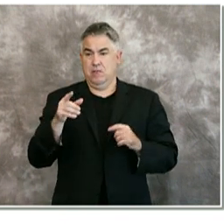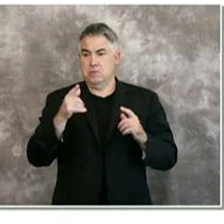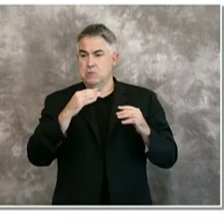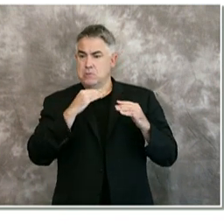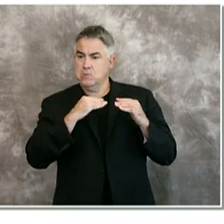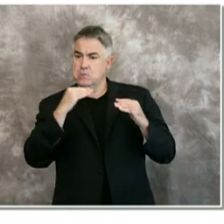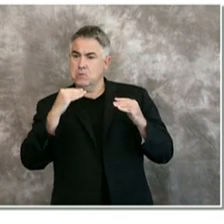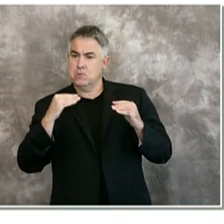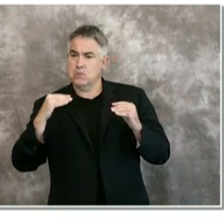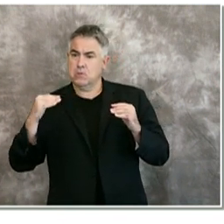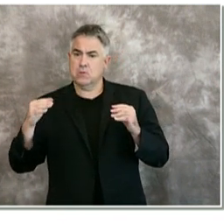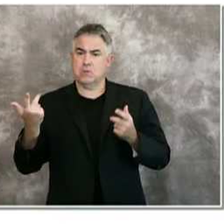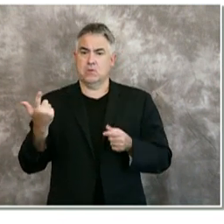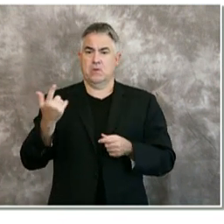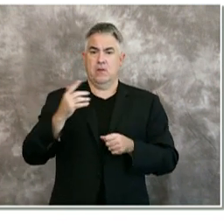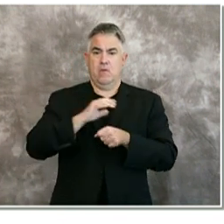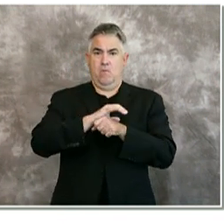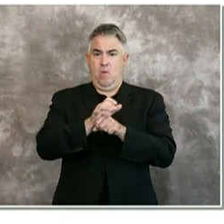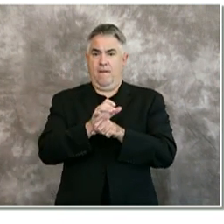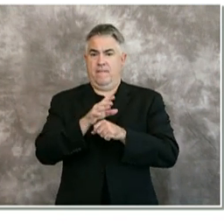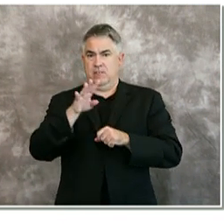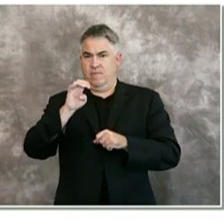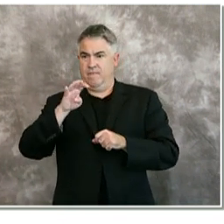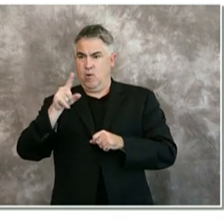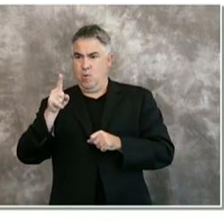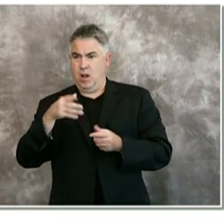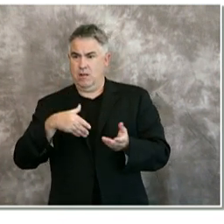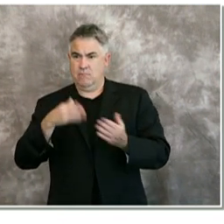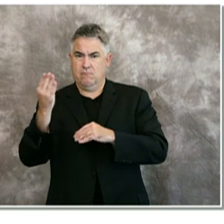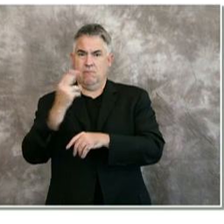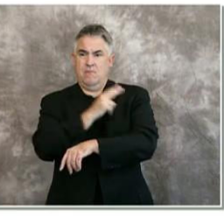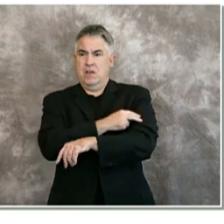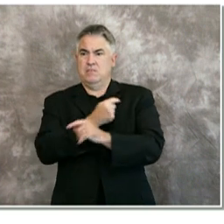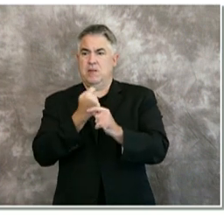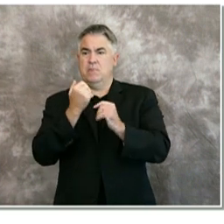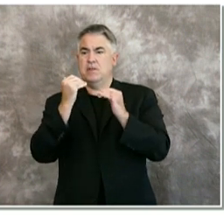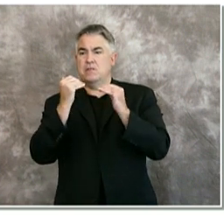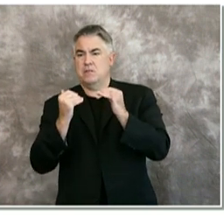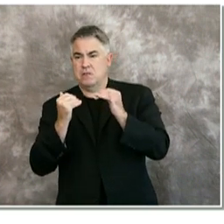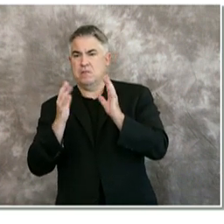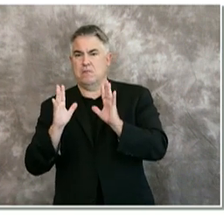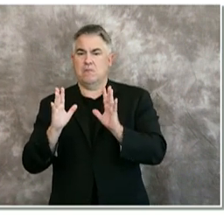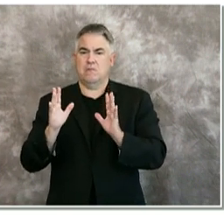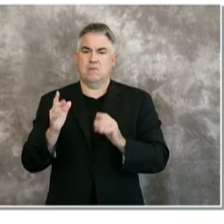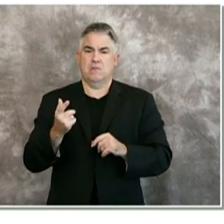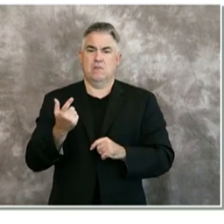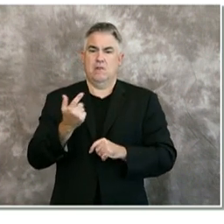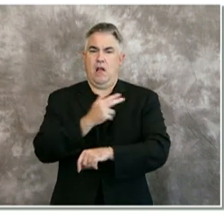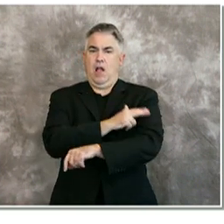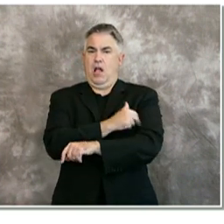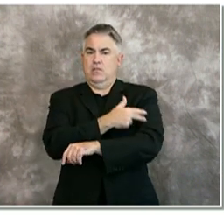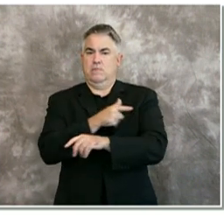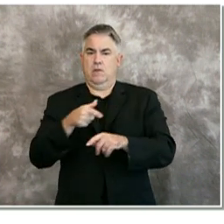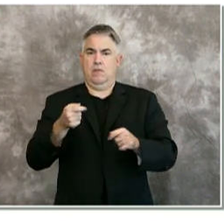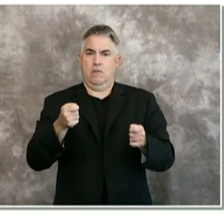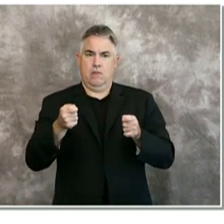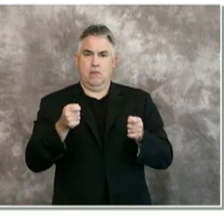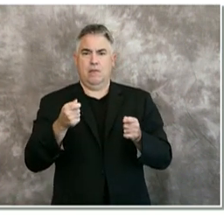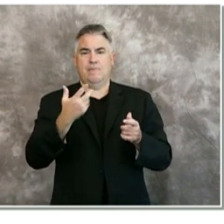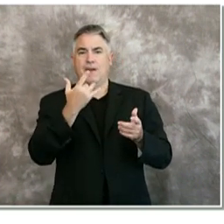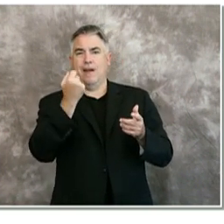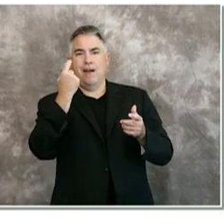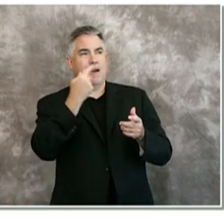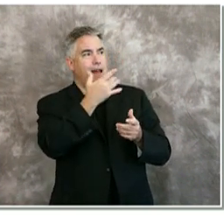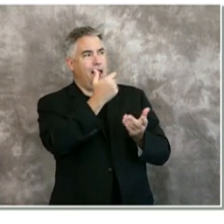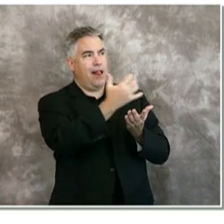for COVID. Non-ICUs are down a little bit. Again, I would remind everyone hospitalizations tend to be a lagging indicator.